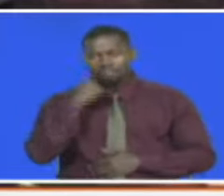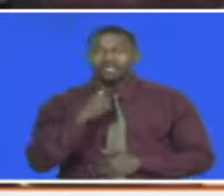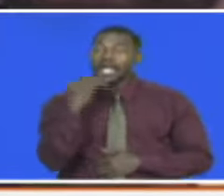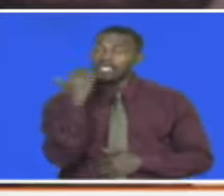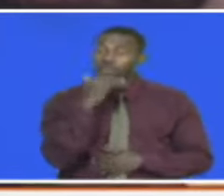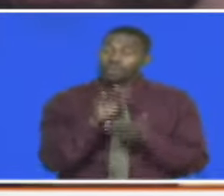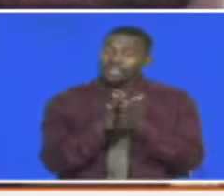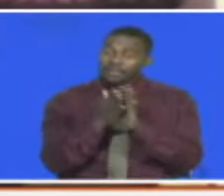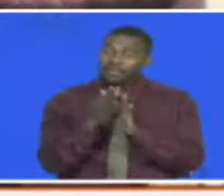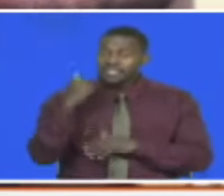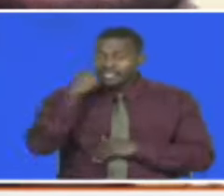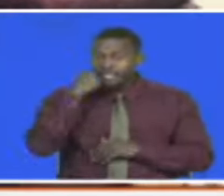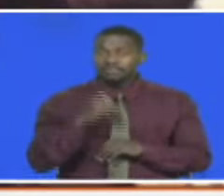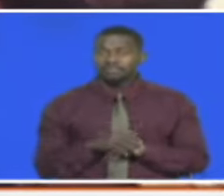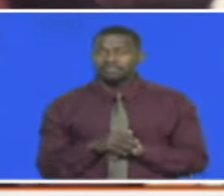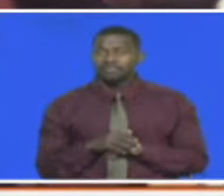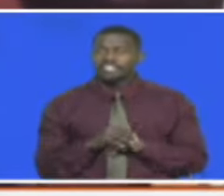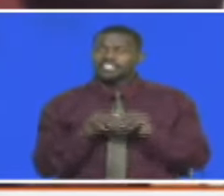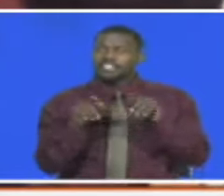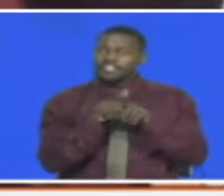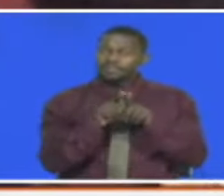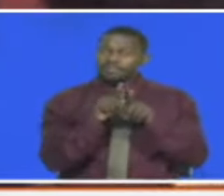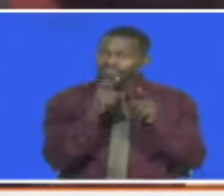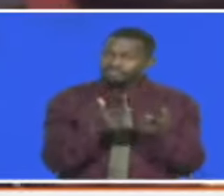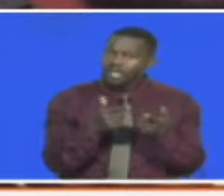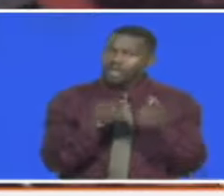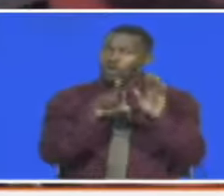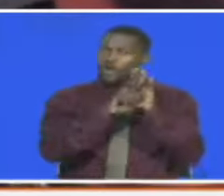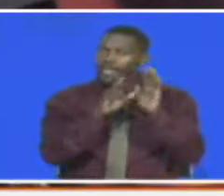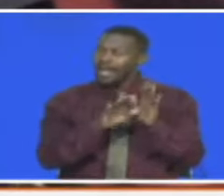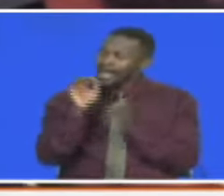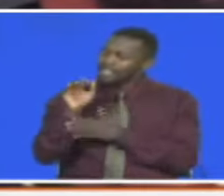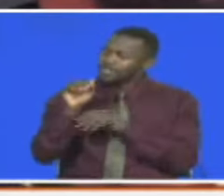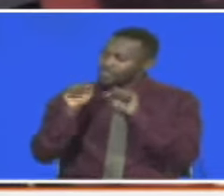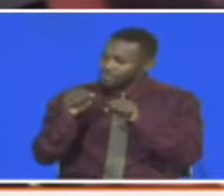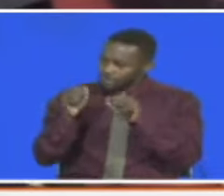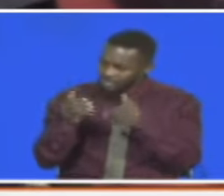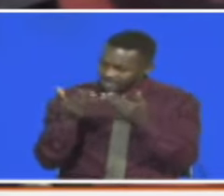and requested that he should be allowed time